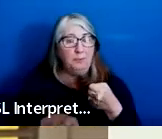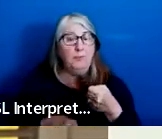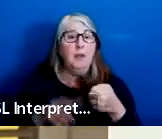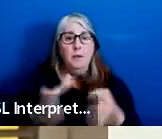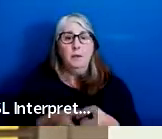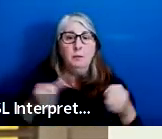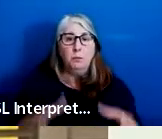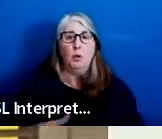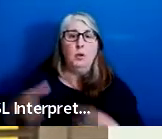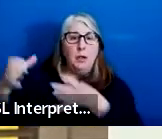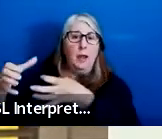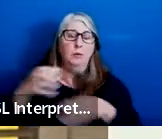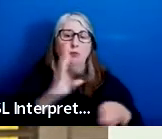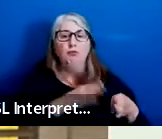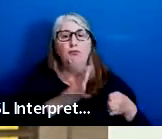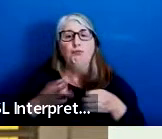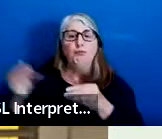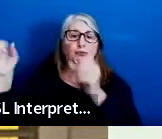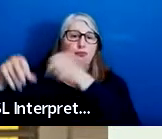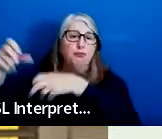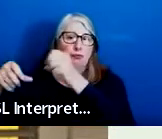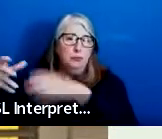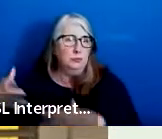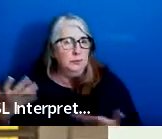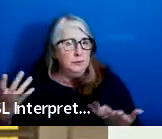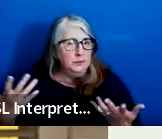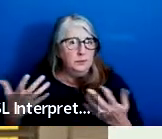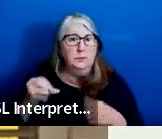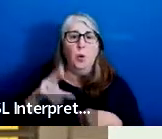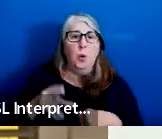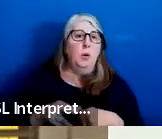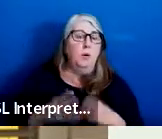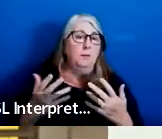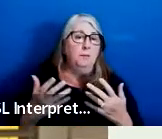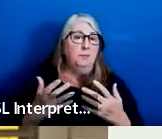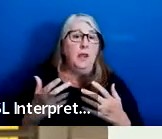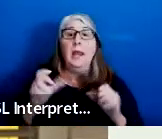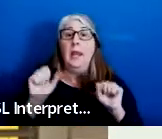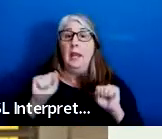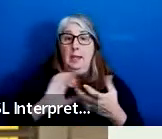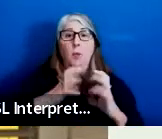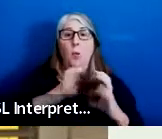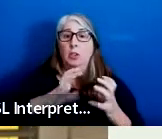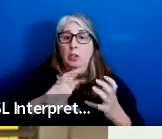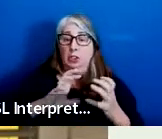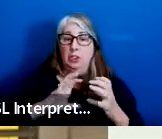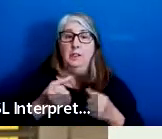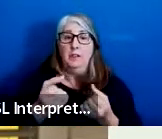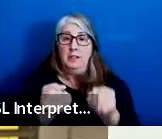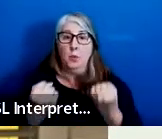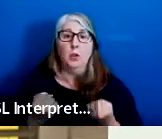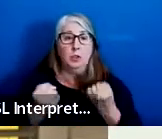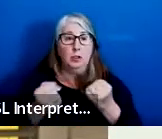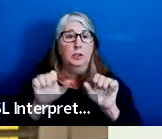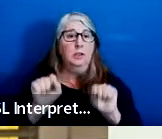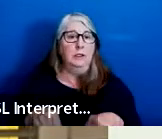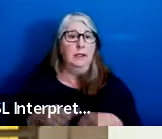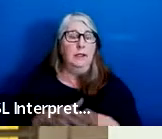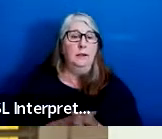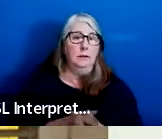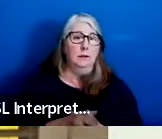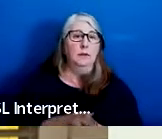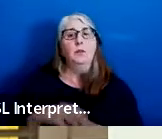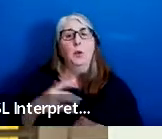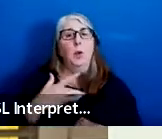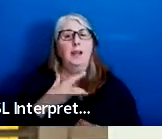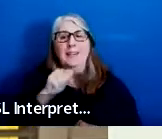The nice thing also is it's small enough it can go in the bottom level of the dishwasher. And so anytime mine gets gross, because I tend not to use the liners, I just